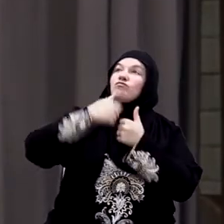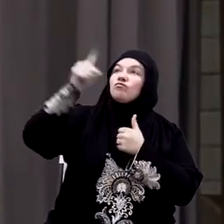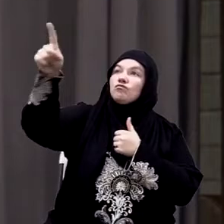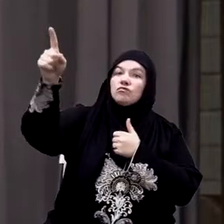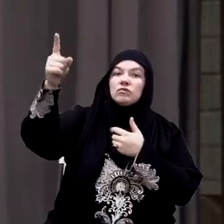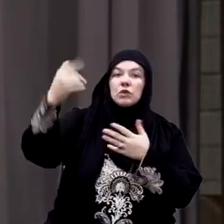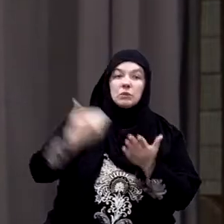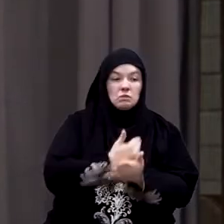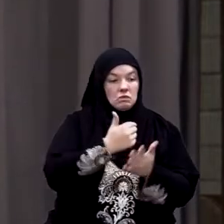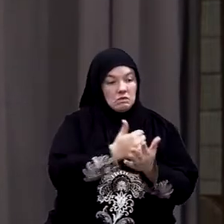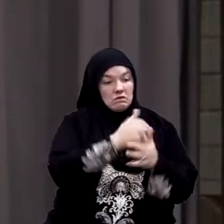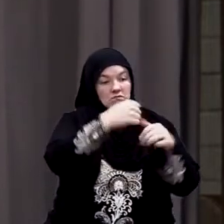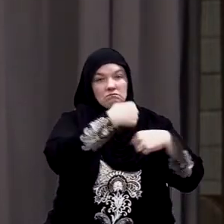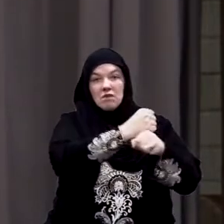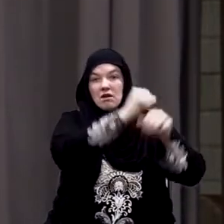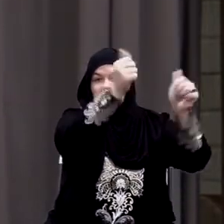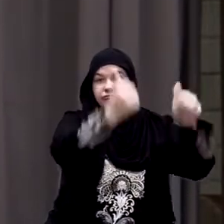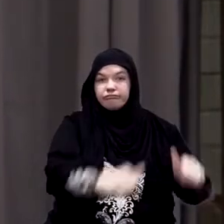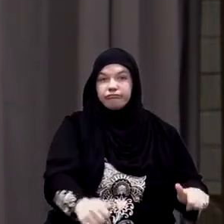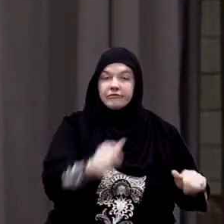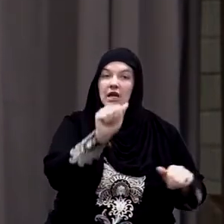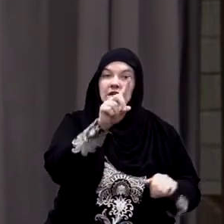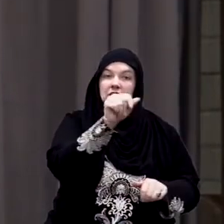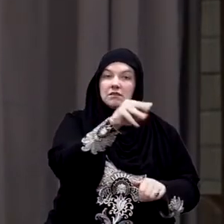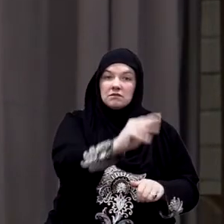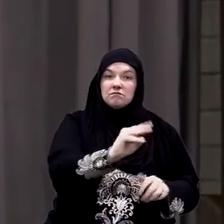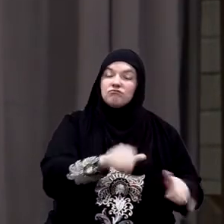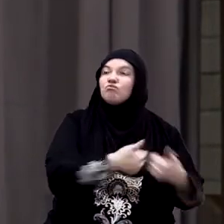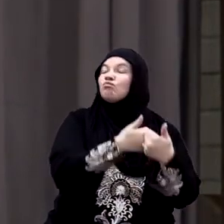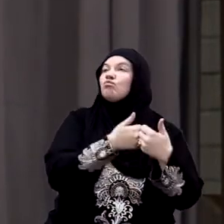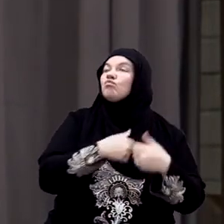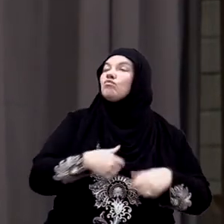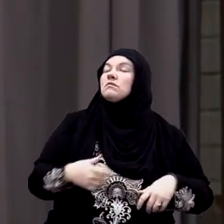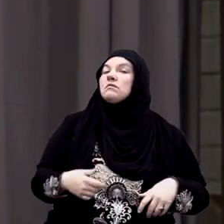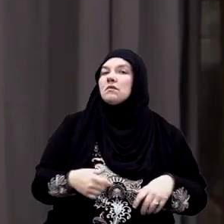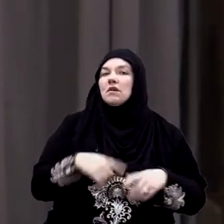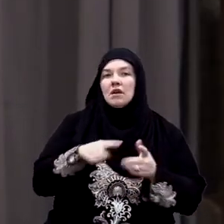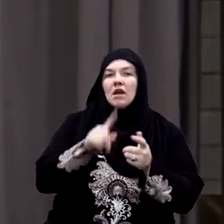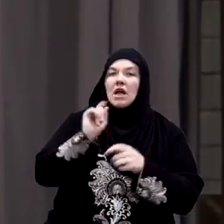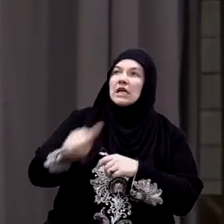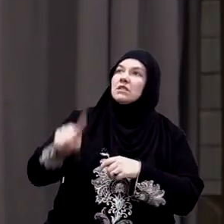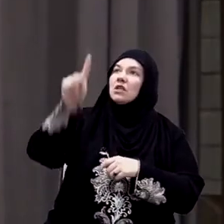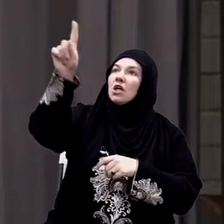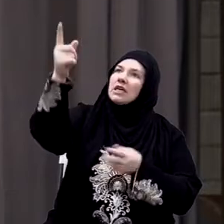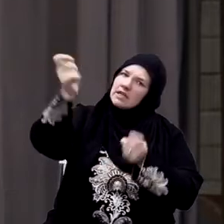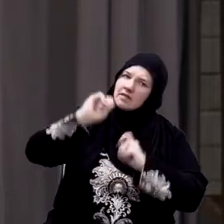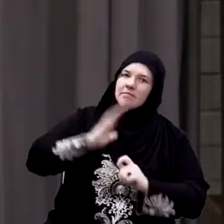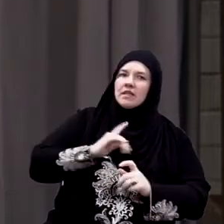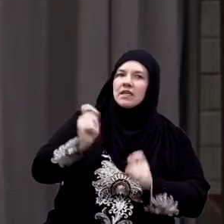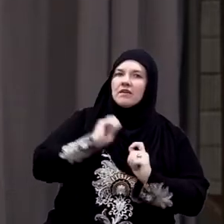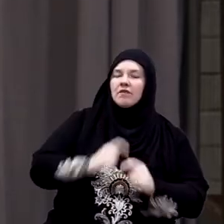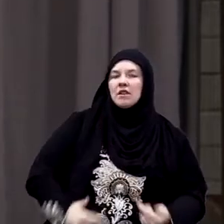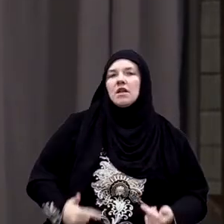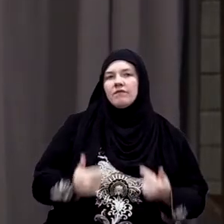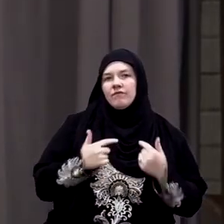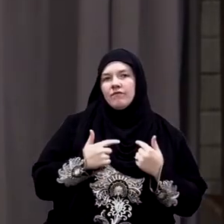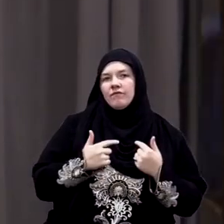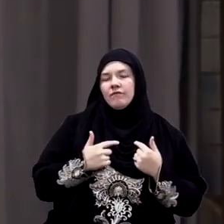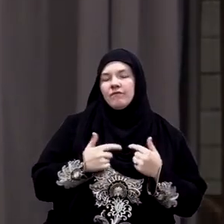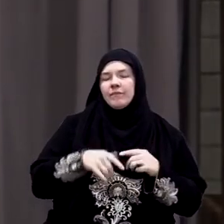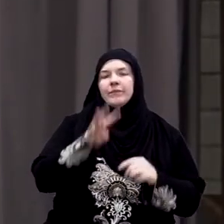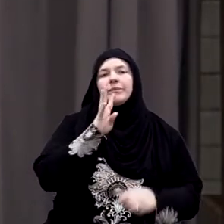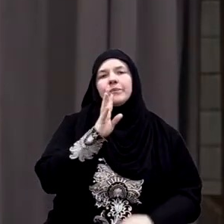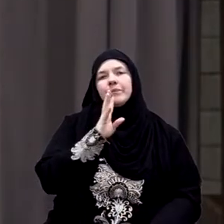new creation, he swore by Allah. And he asked Allah to give him the gift of life.